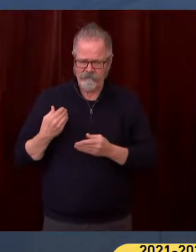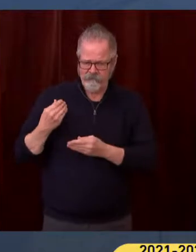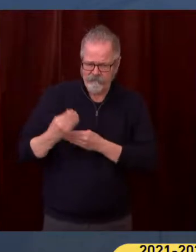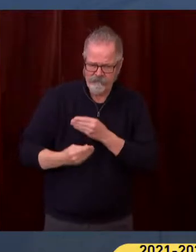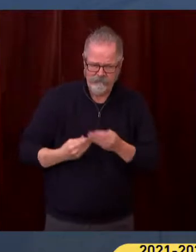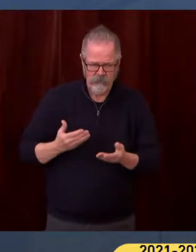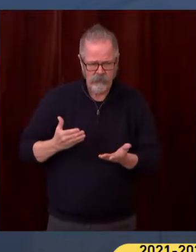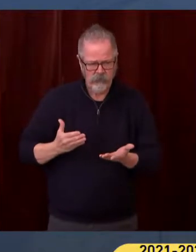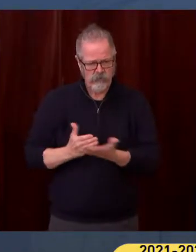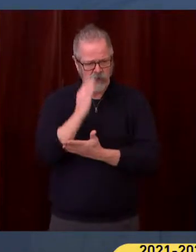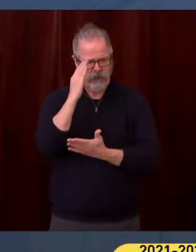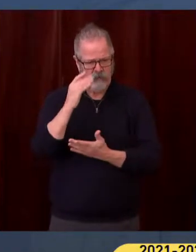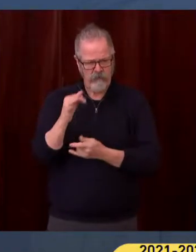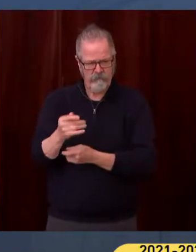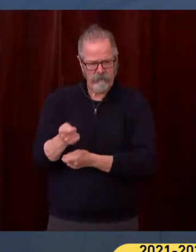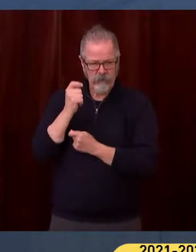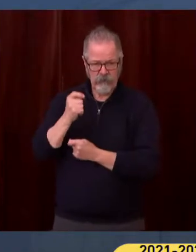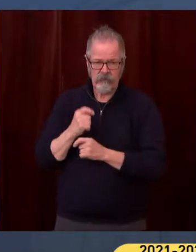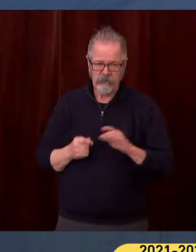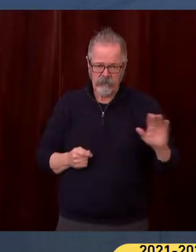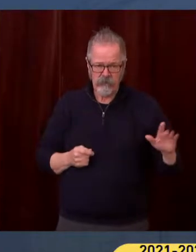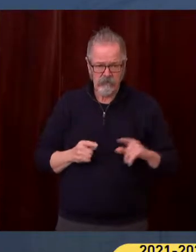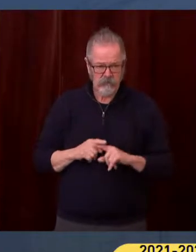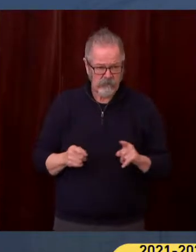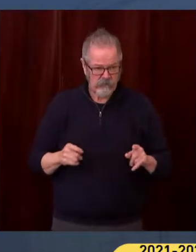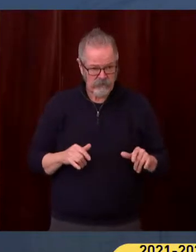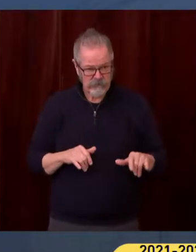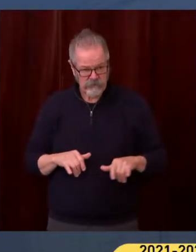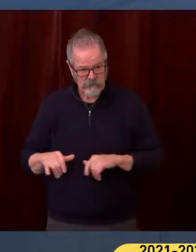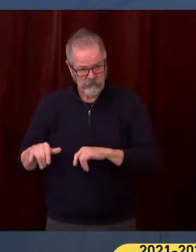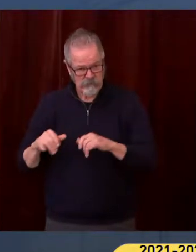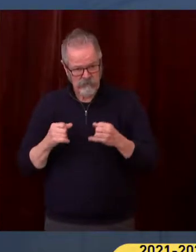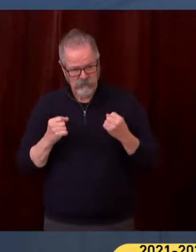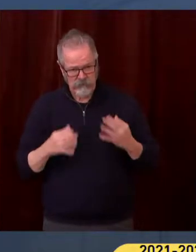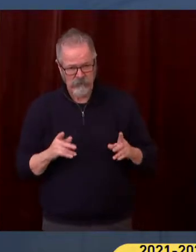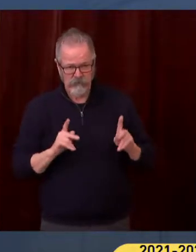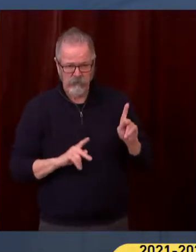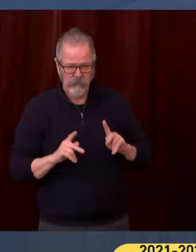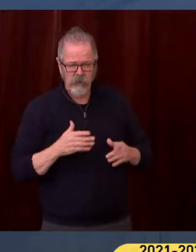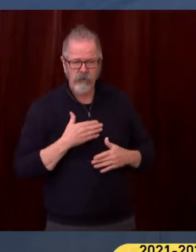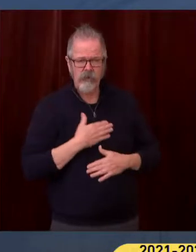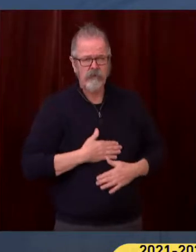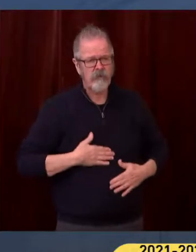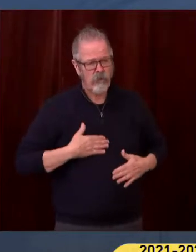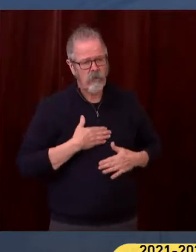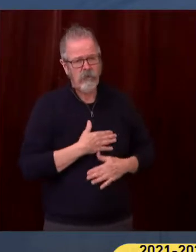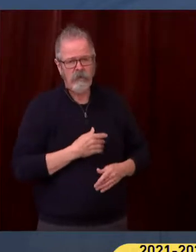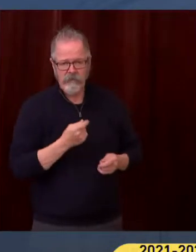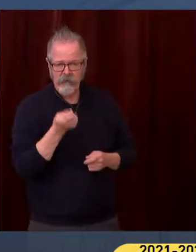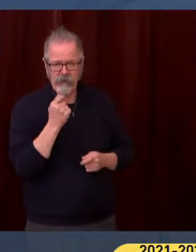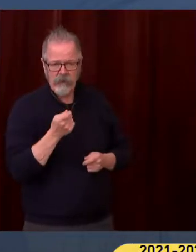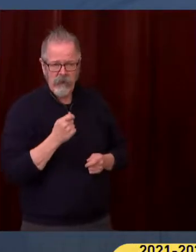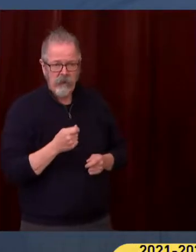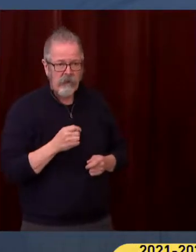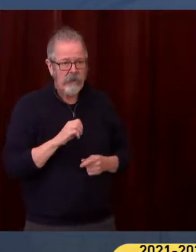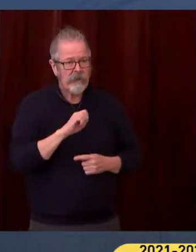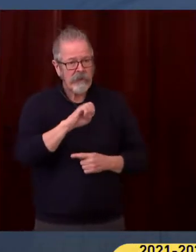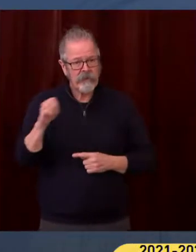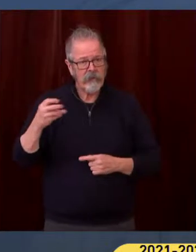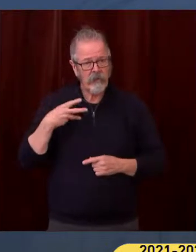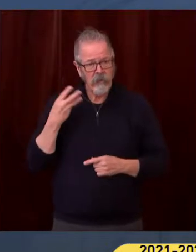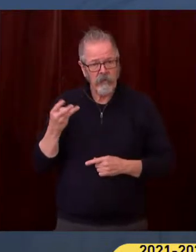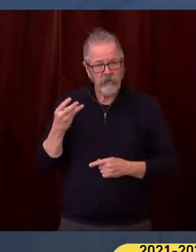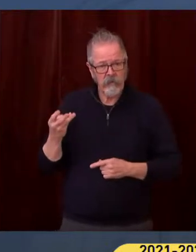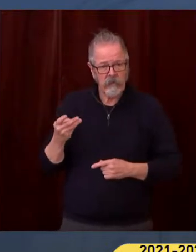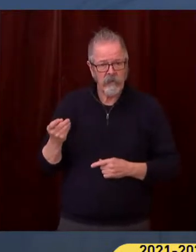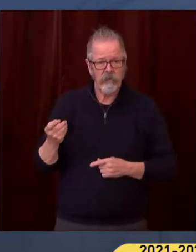You know, you drive around Western Washington, every fifth house has a trailer with a 20-foot fishing boat on it. And it's a lot more fun to have fish in